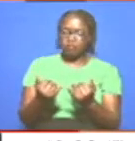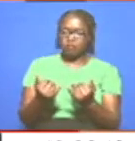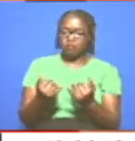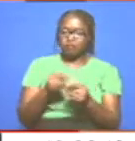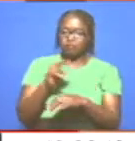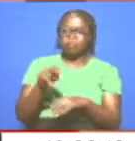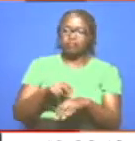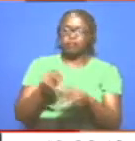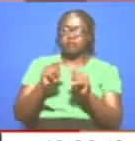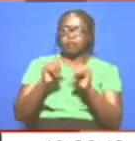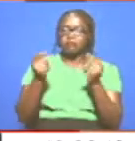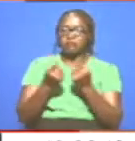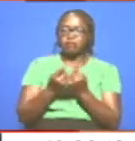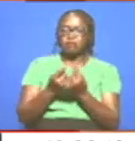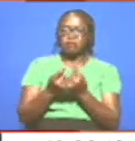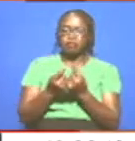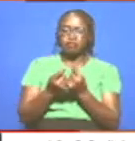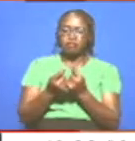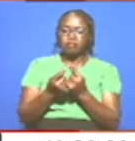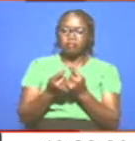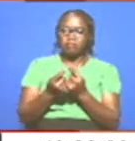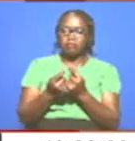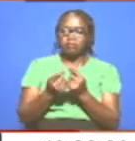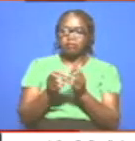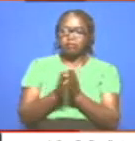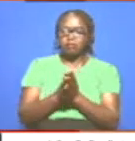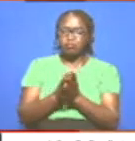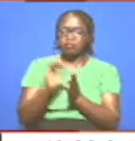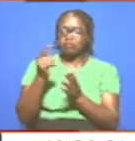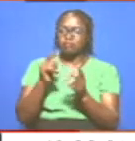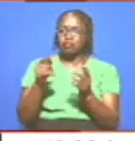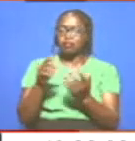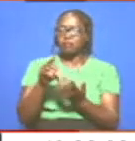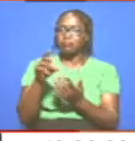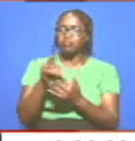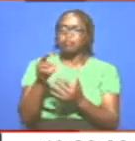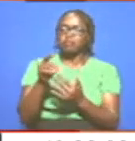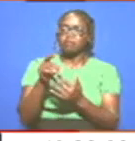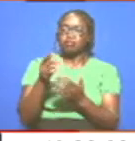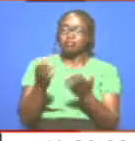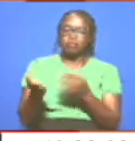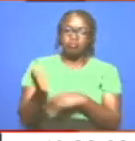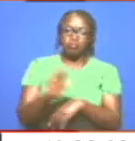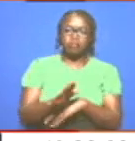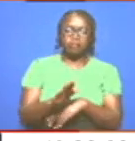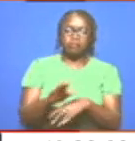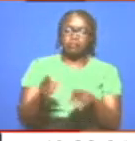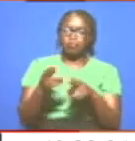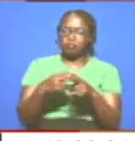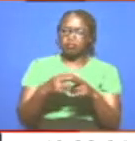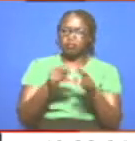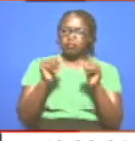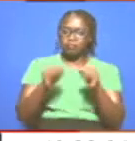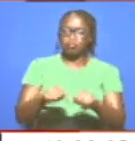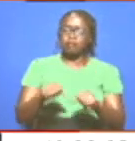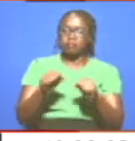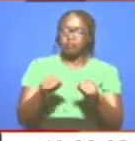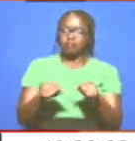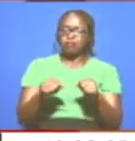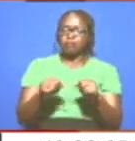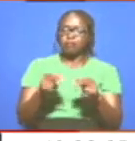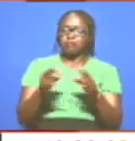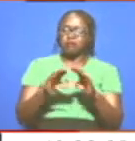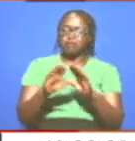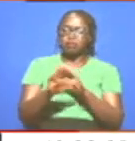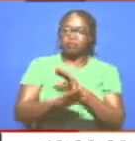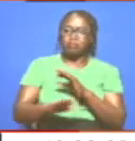team. That is our first priority, to bring them back as soon as possible to the ground